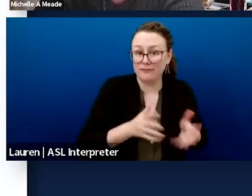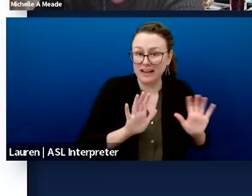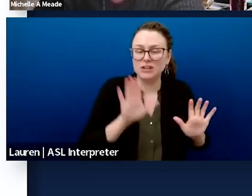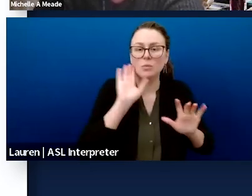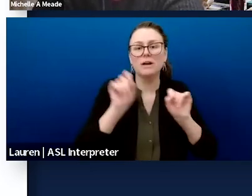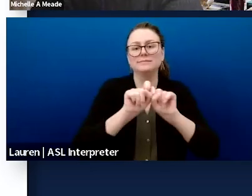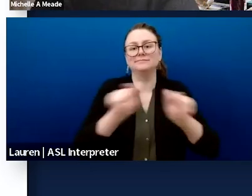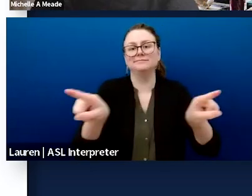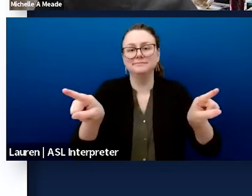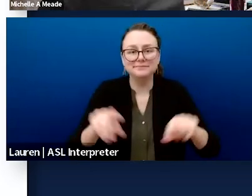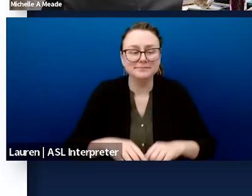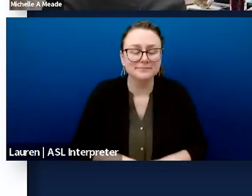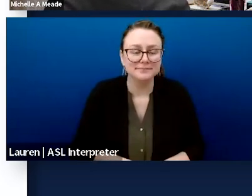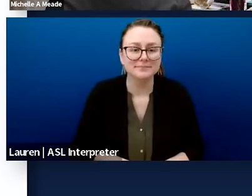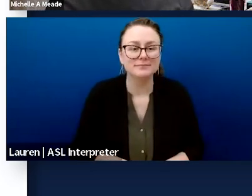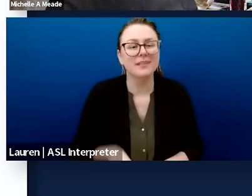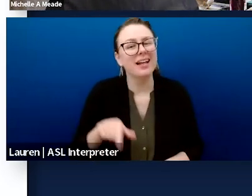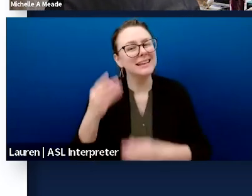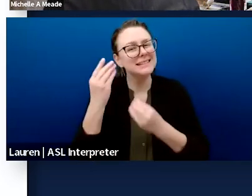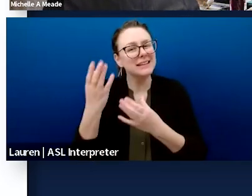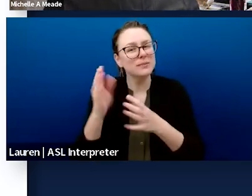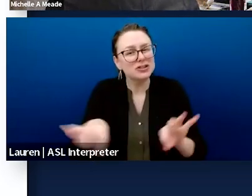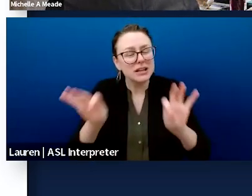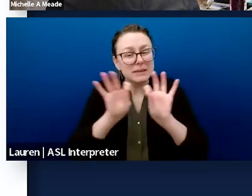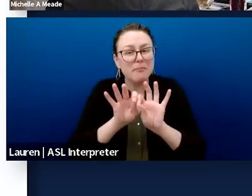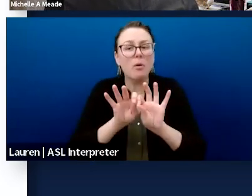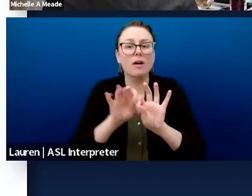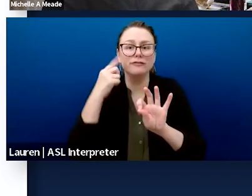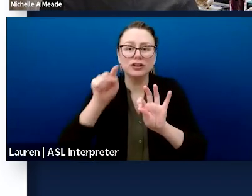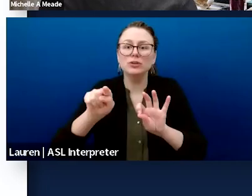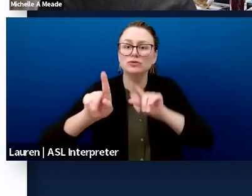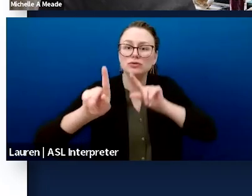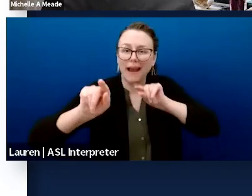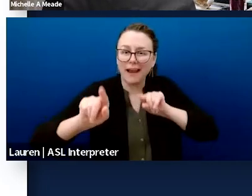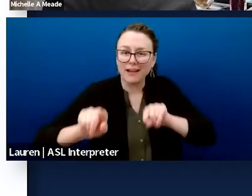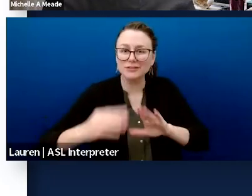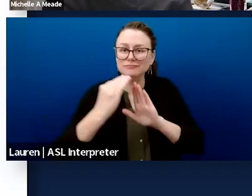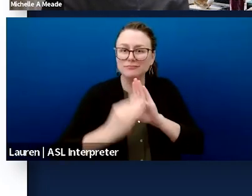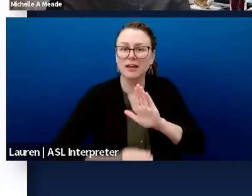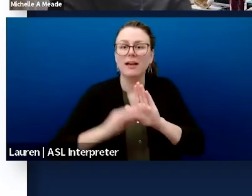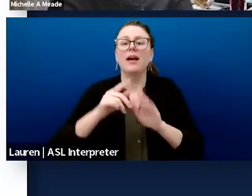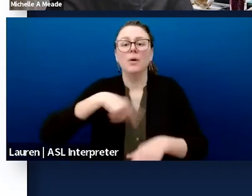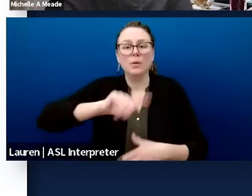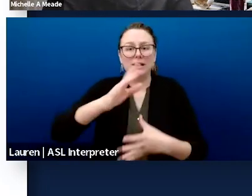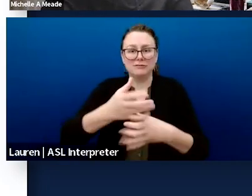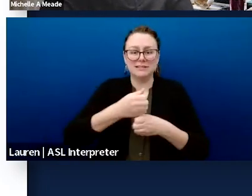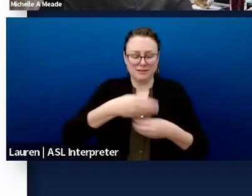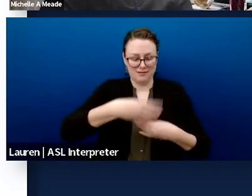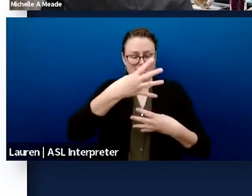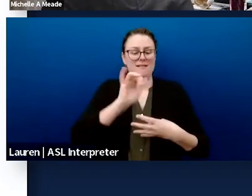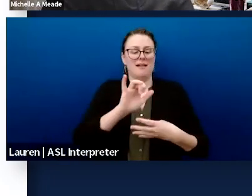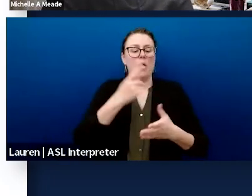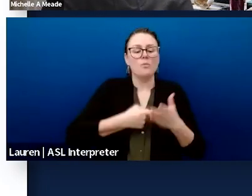symposium, and this information is important for us to get an idea of what works and what doesn't, the feedback, the